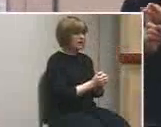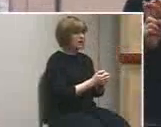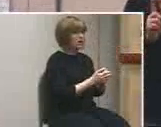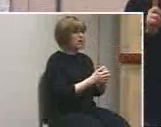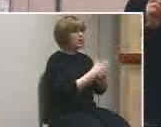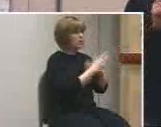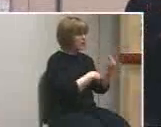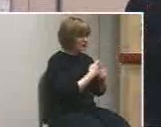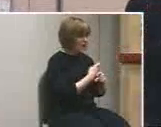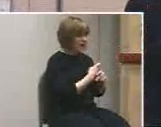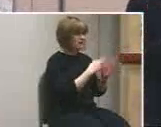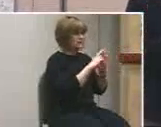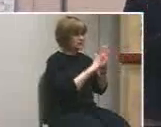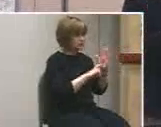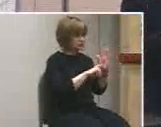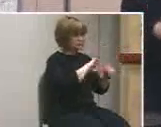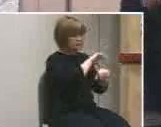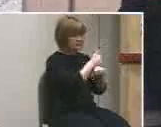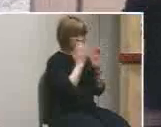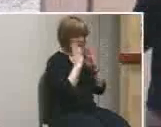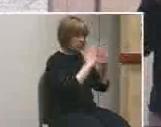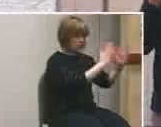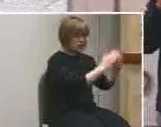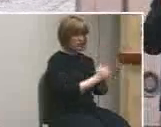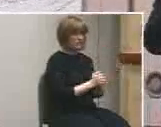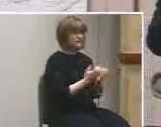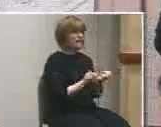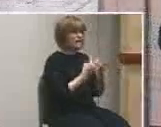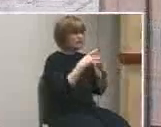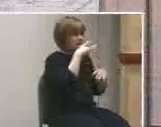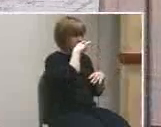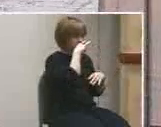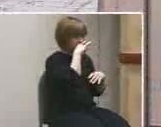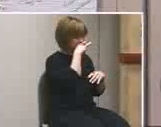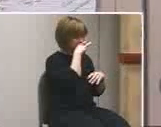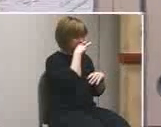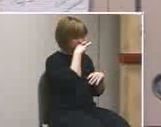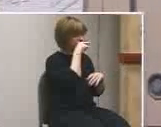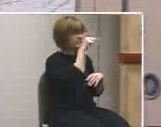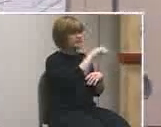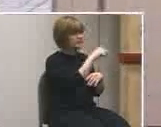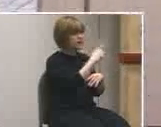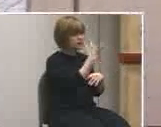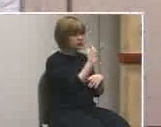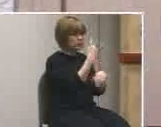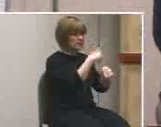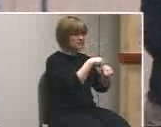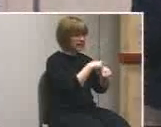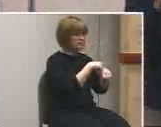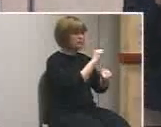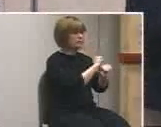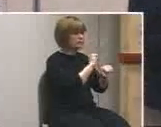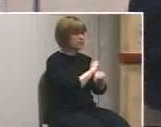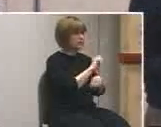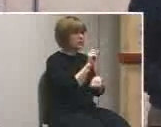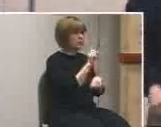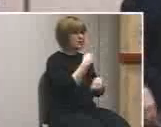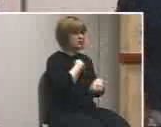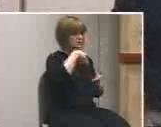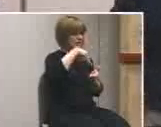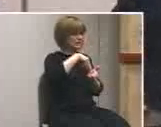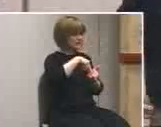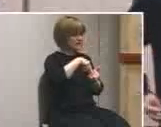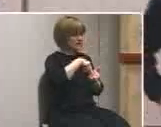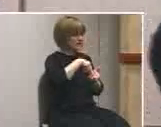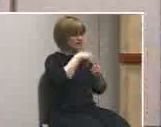hallway that would make it more likely kids would do what we asked? And how many kids could be there at one time and still make this work? And where should I be standing? And all of